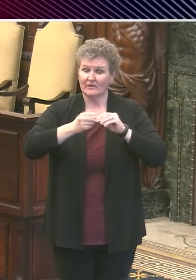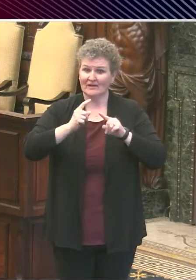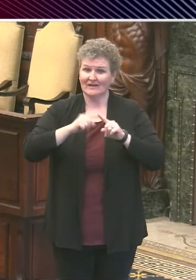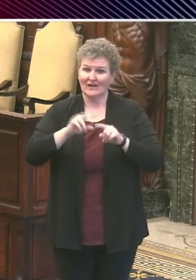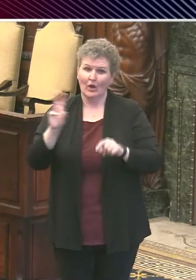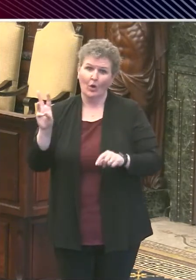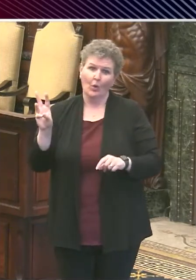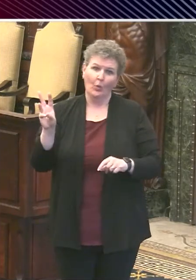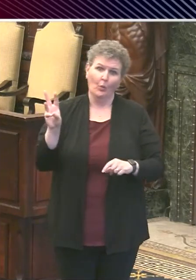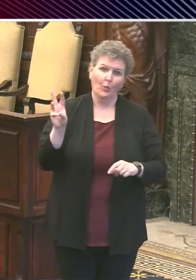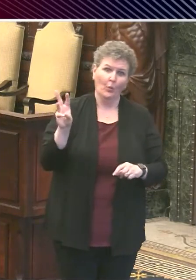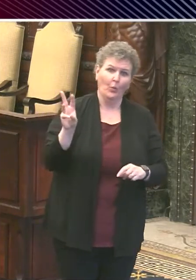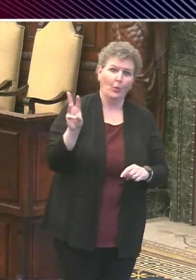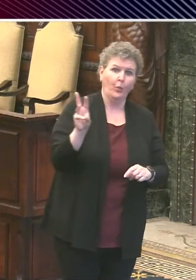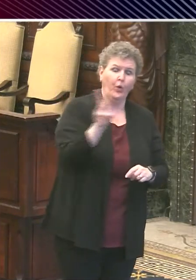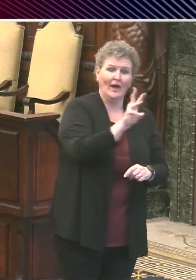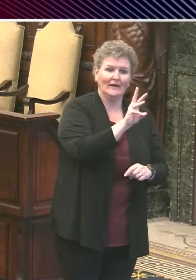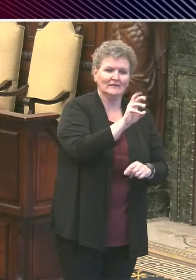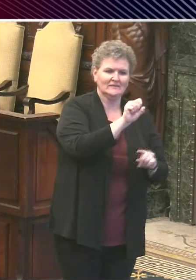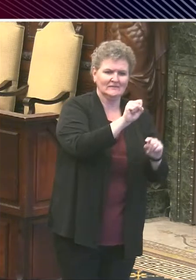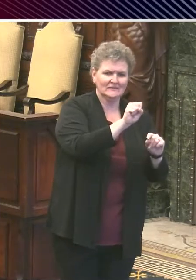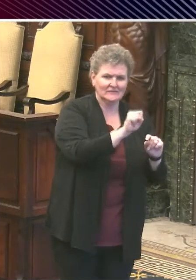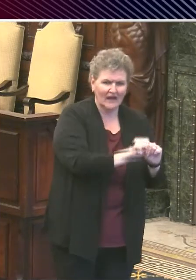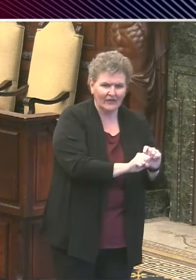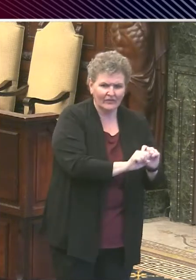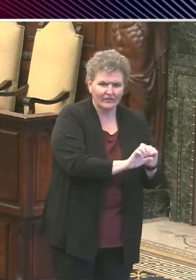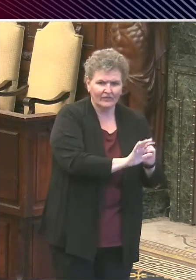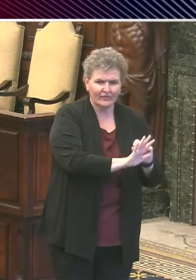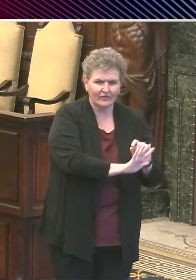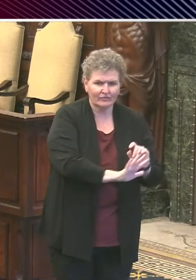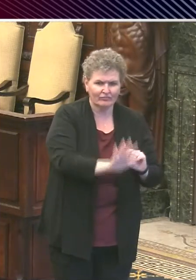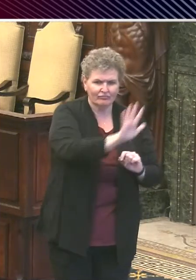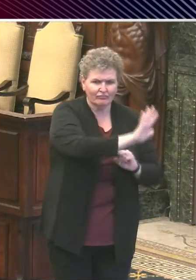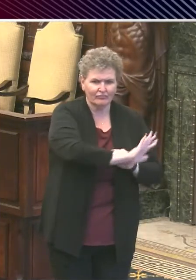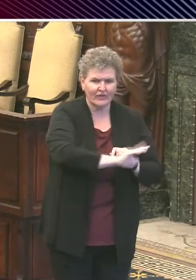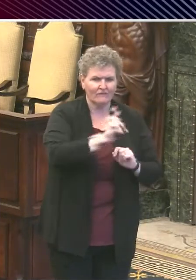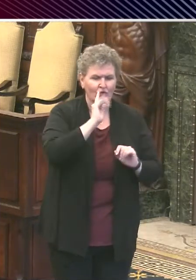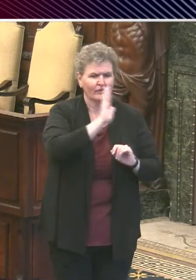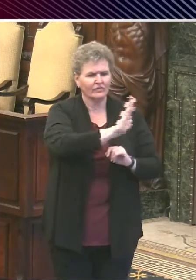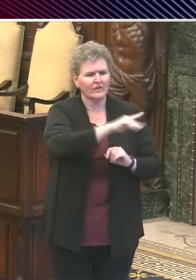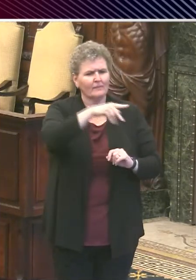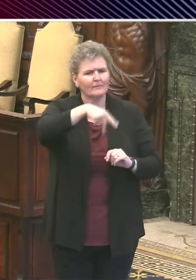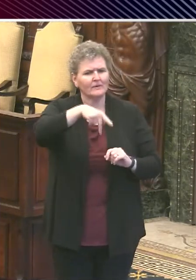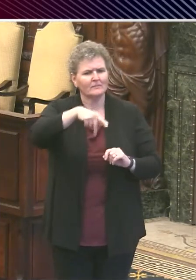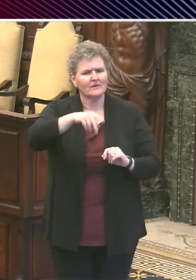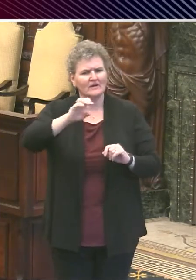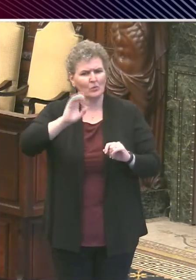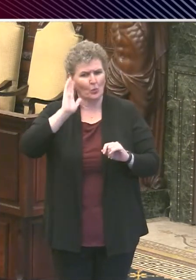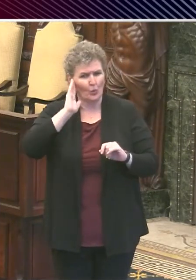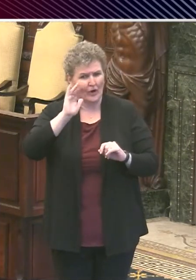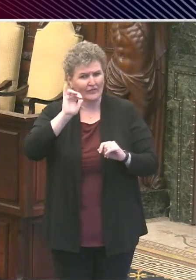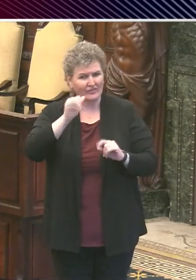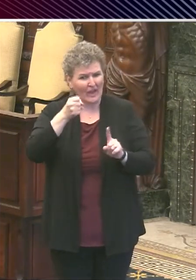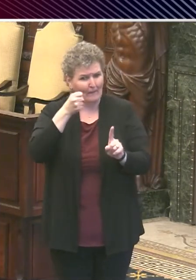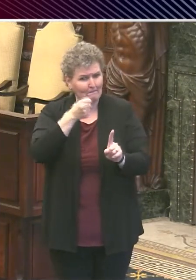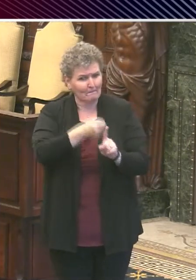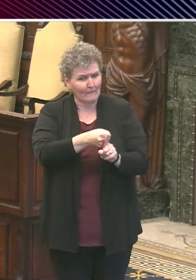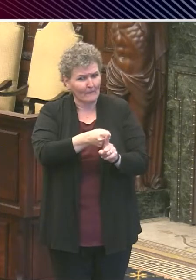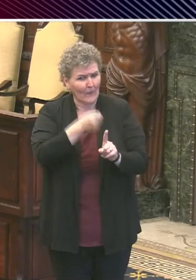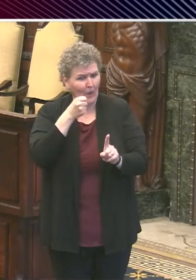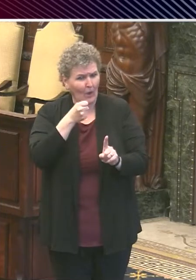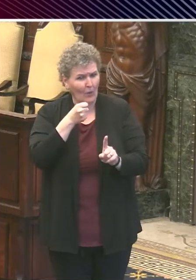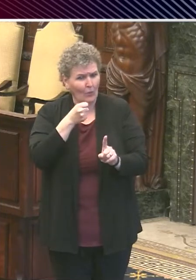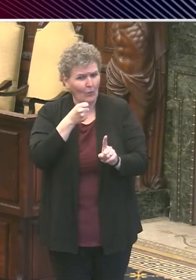their potential need for PPE? Does that play into, do you think, some of the reasons why some of the independent groups, such as the Black